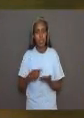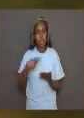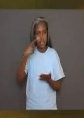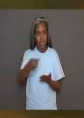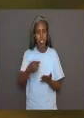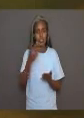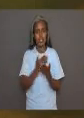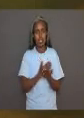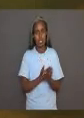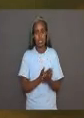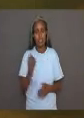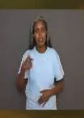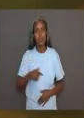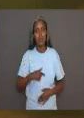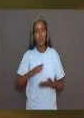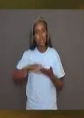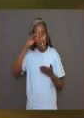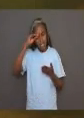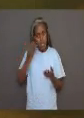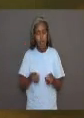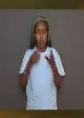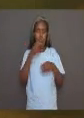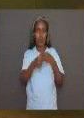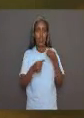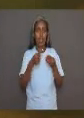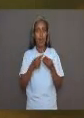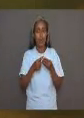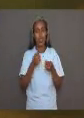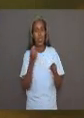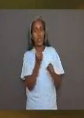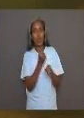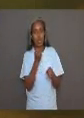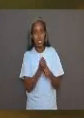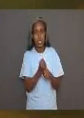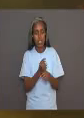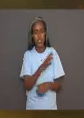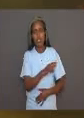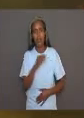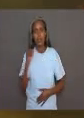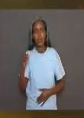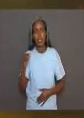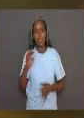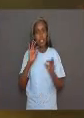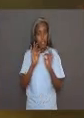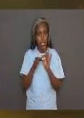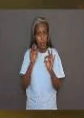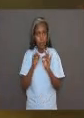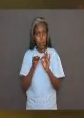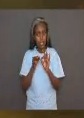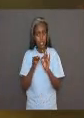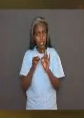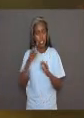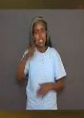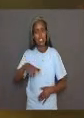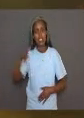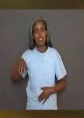lesson, we will learn more about constructing and interpreting